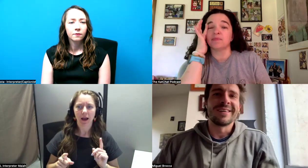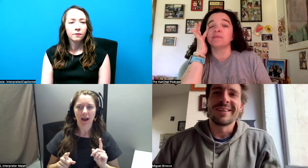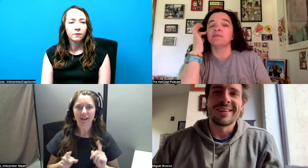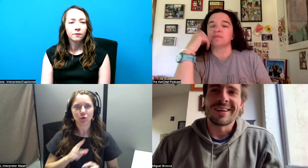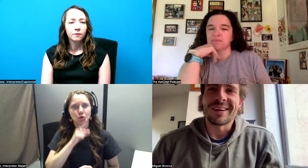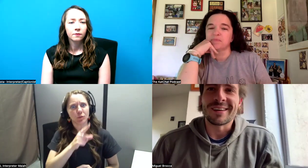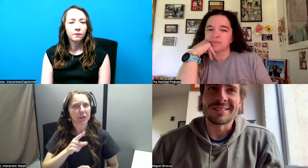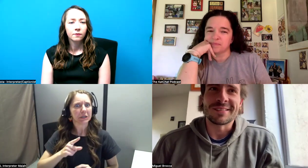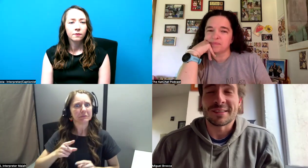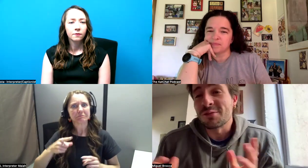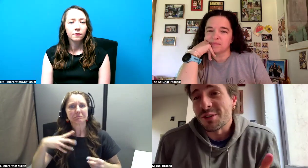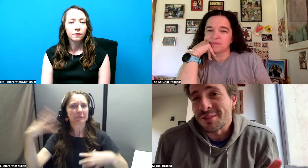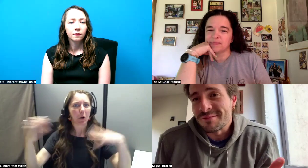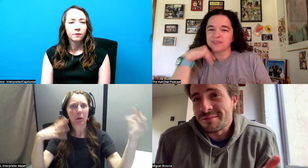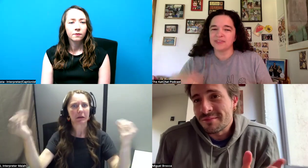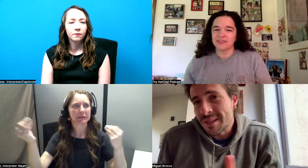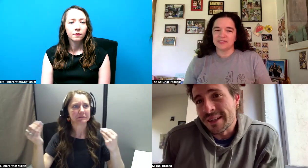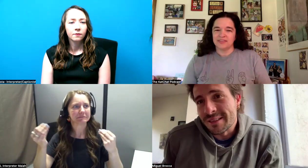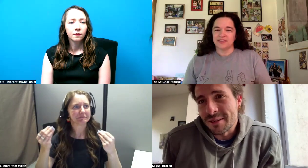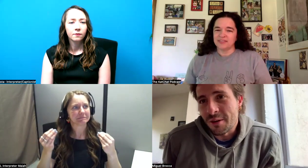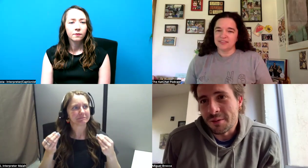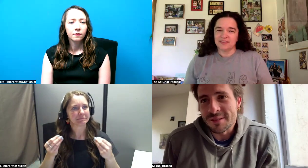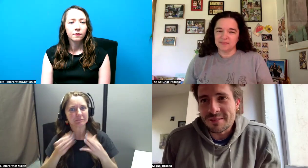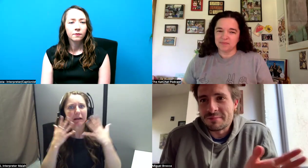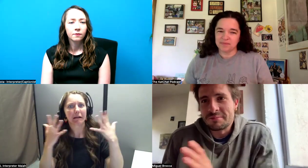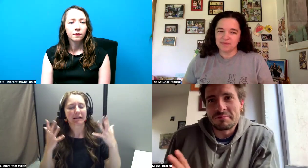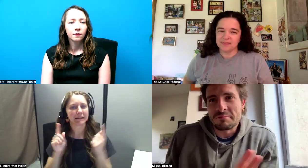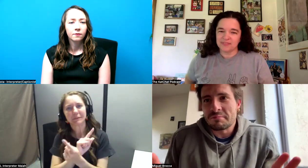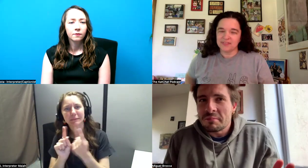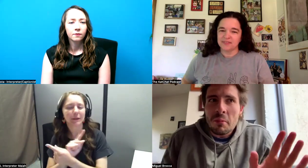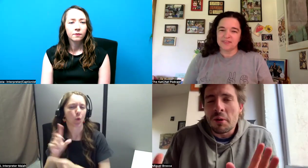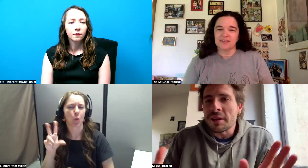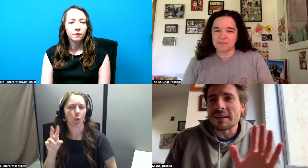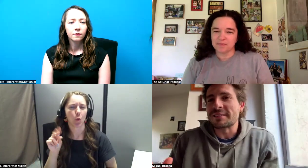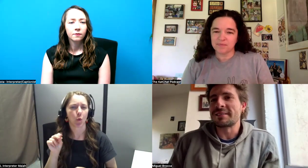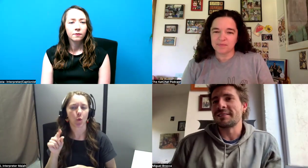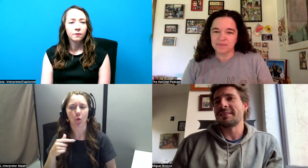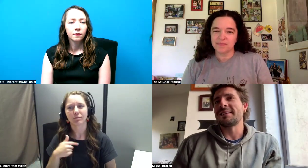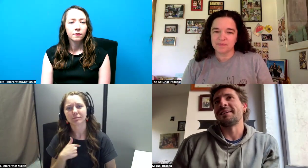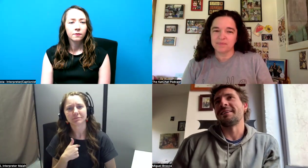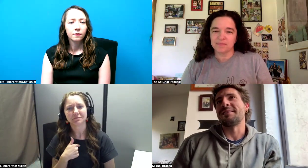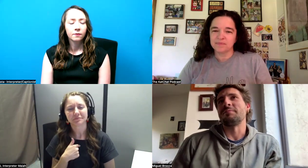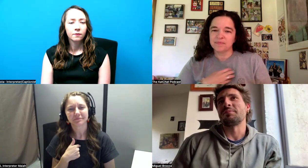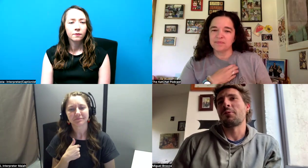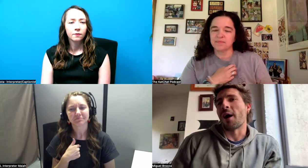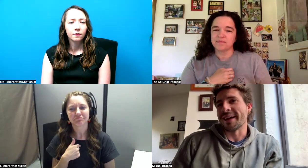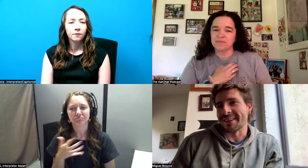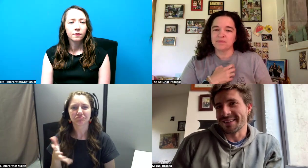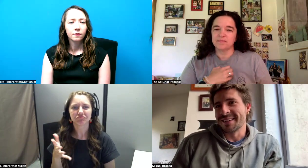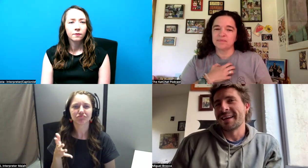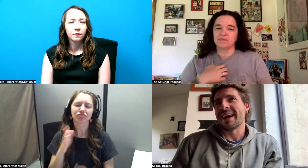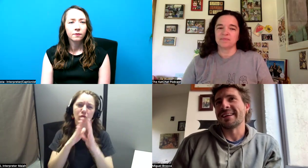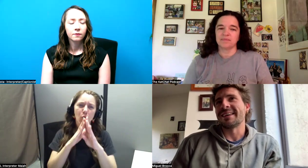uh, extroverted kids. I was more or less